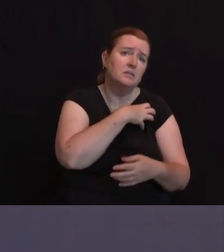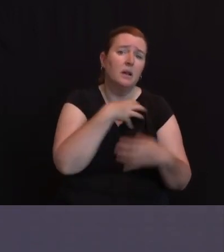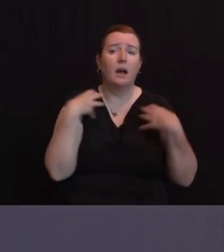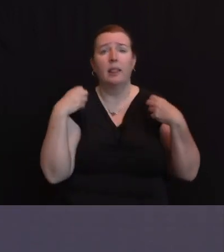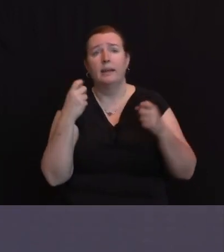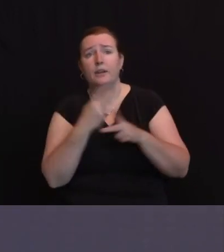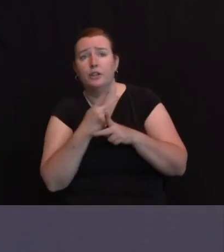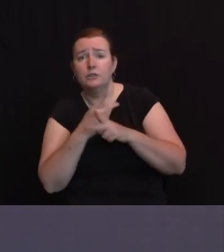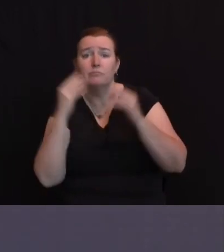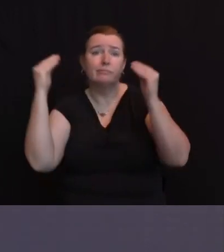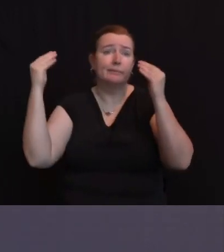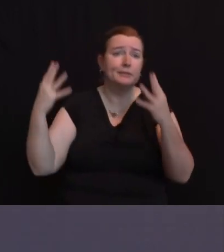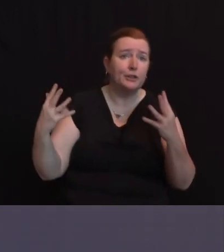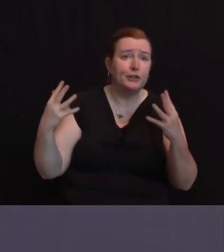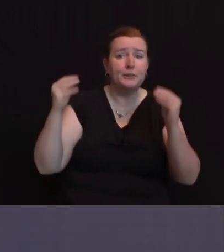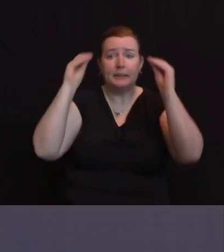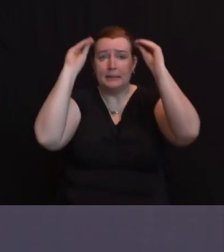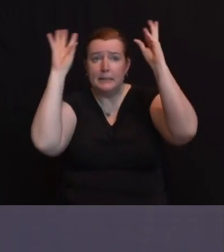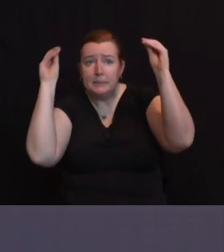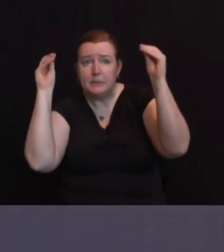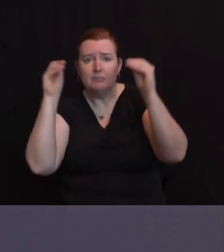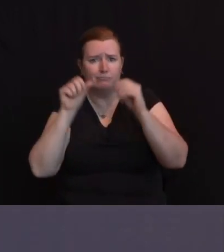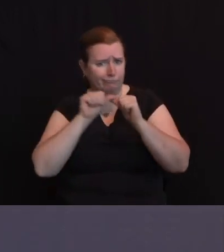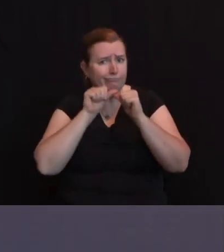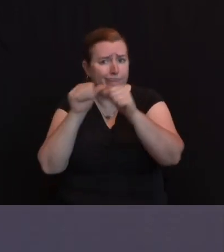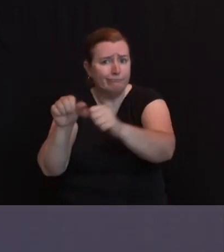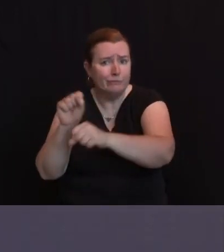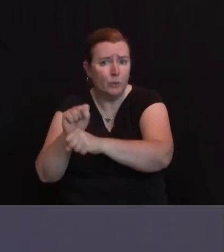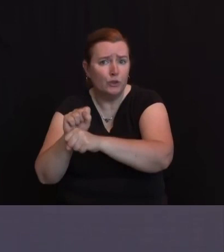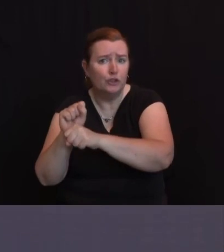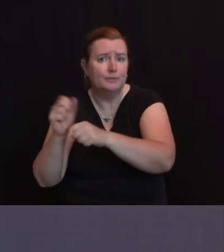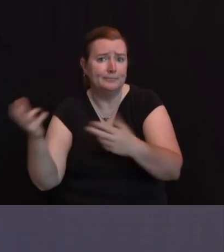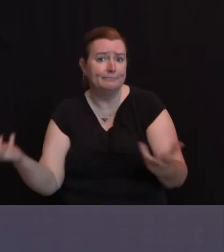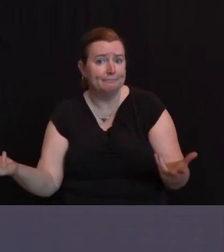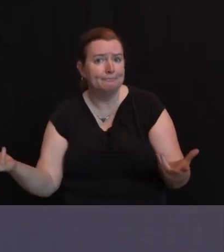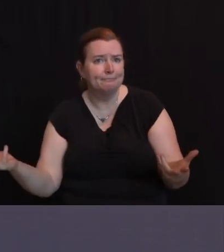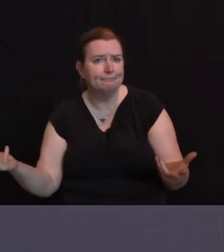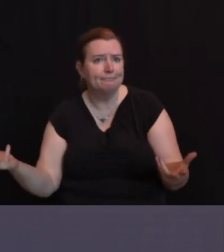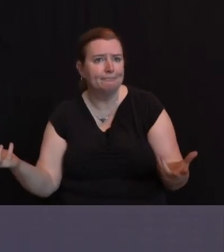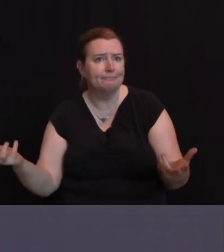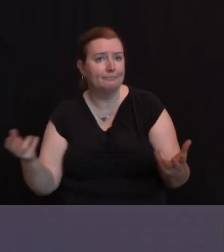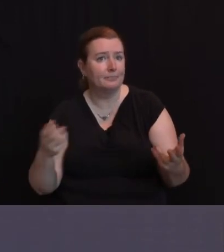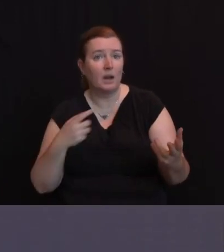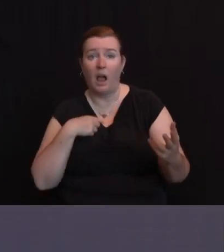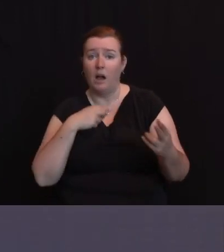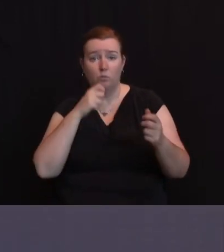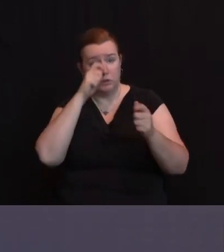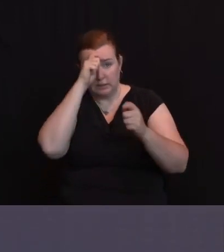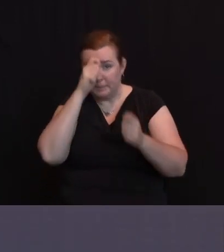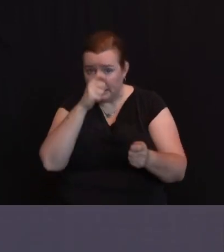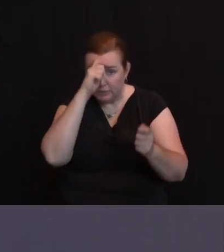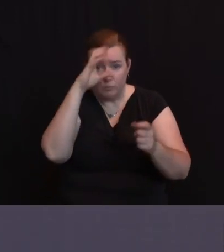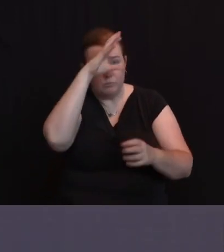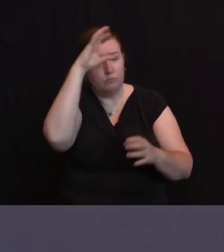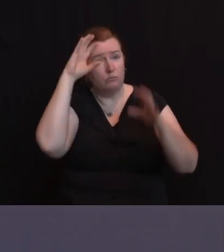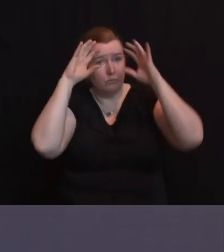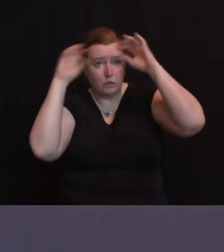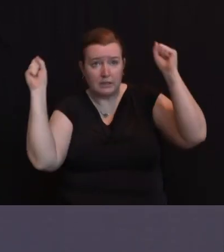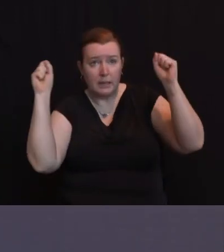educators, EMS in their jobs. So I just, again, with great respect, it is a game changer for the